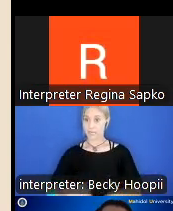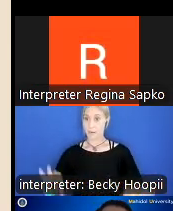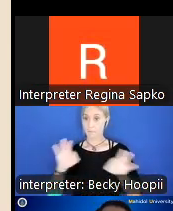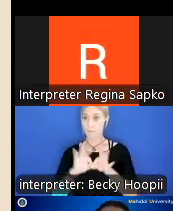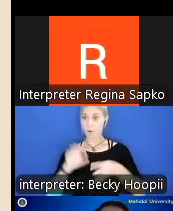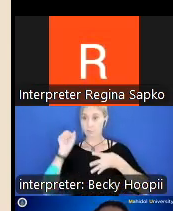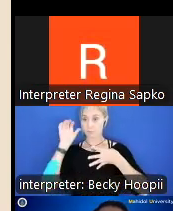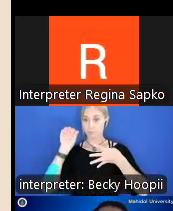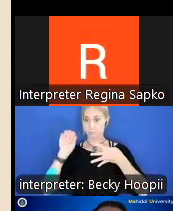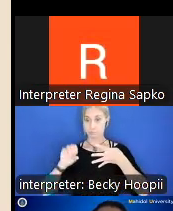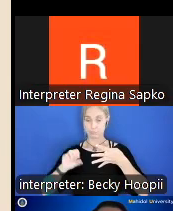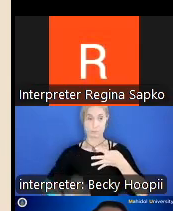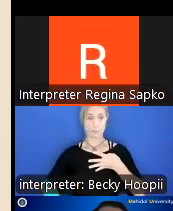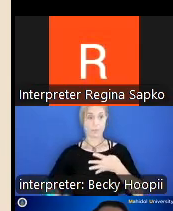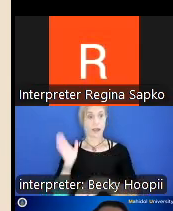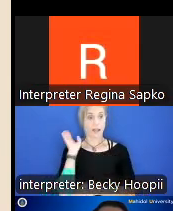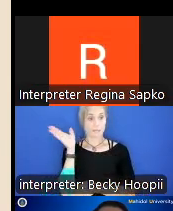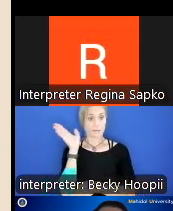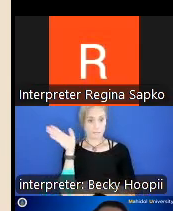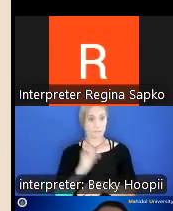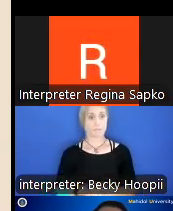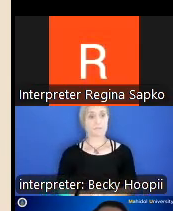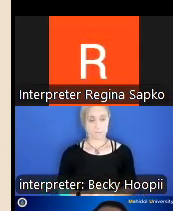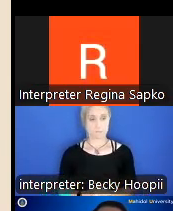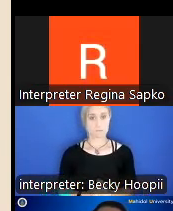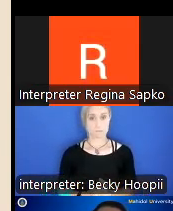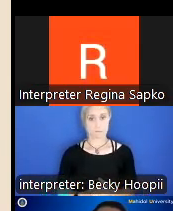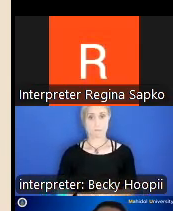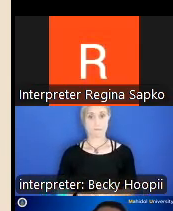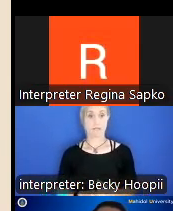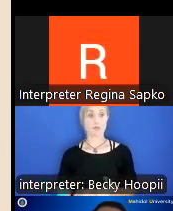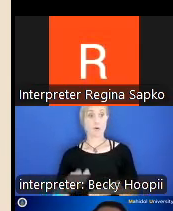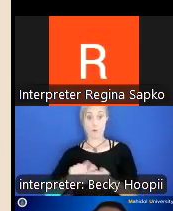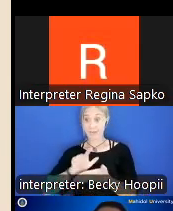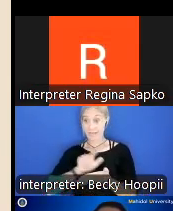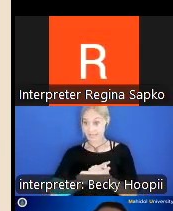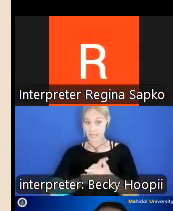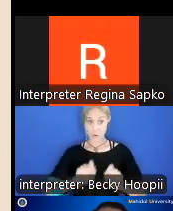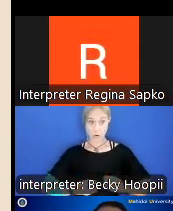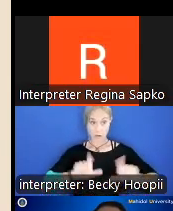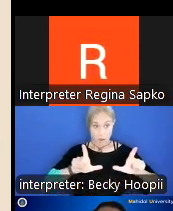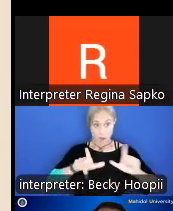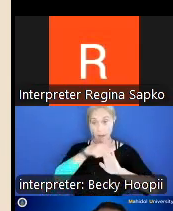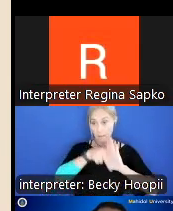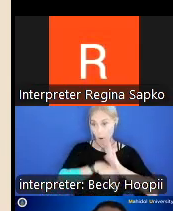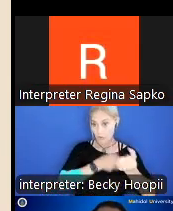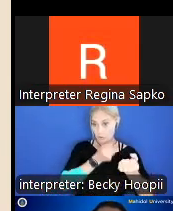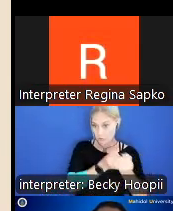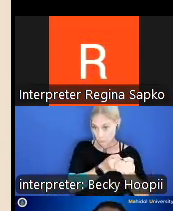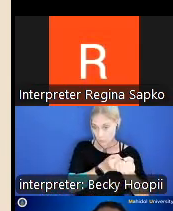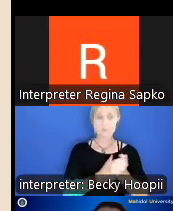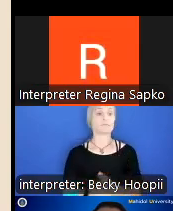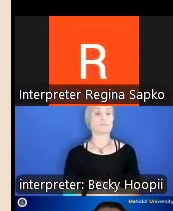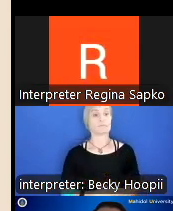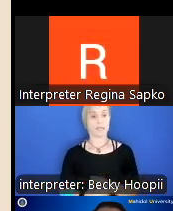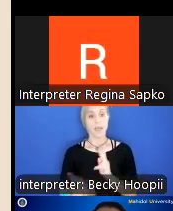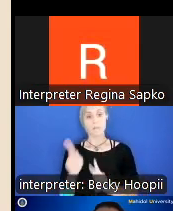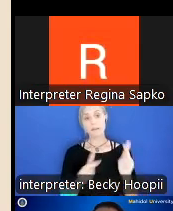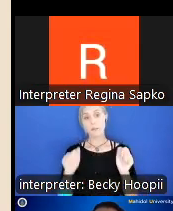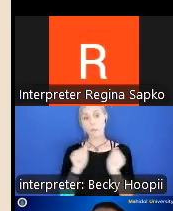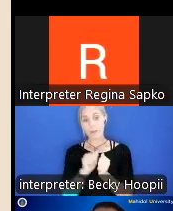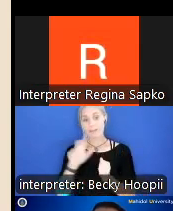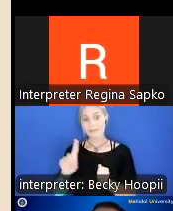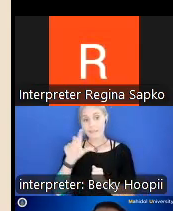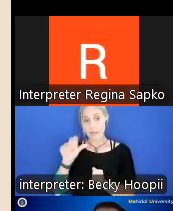present. So in terms of legal framework and policy support, the Person with Disability